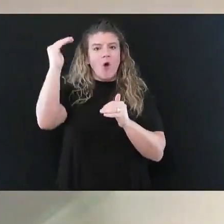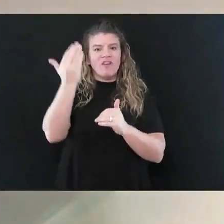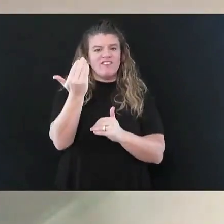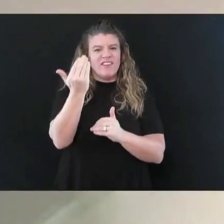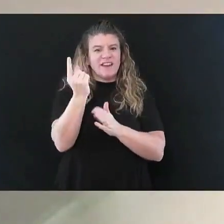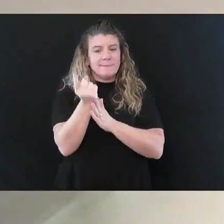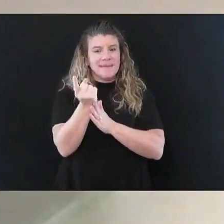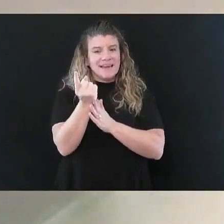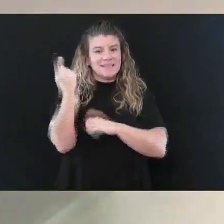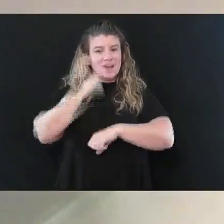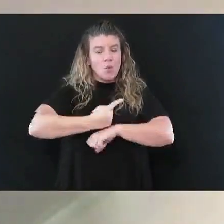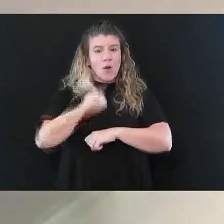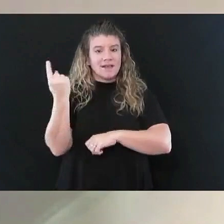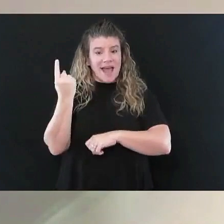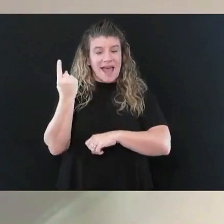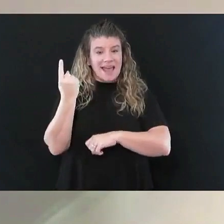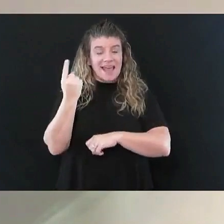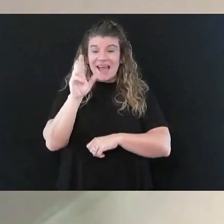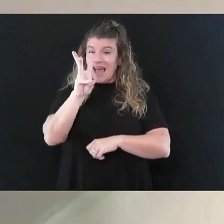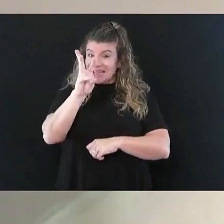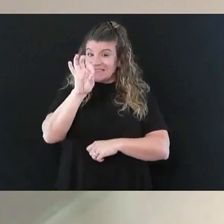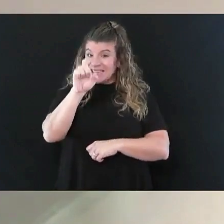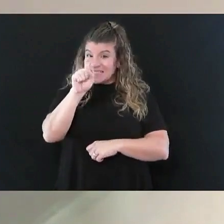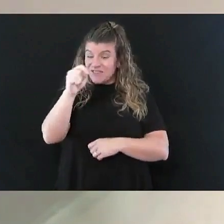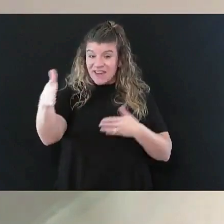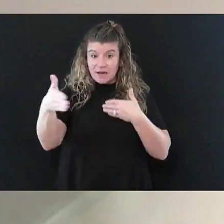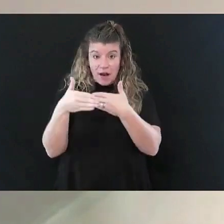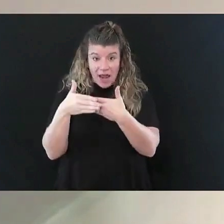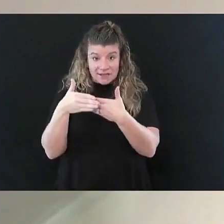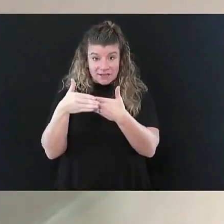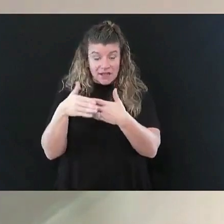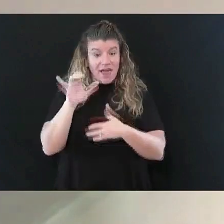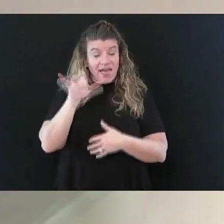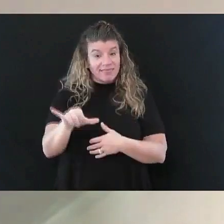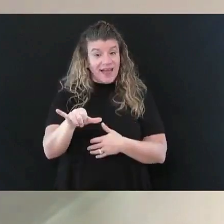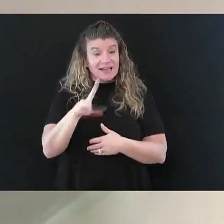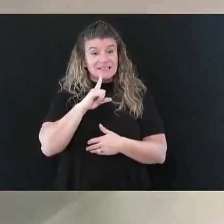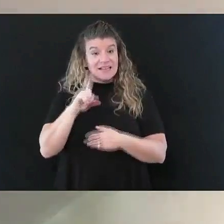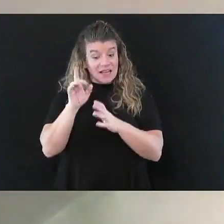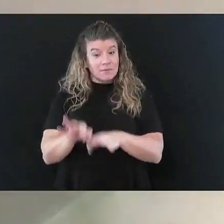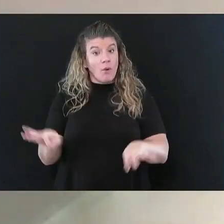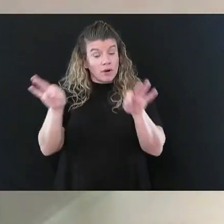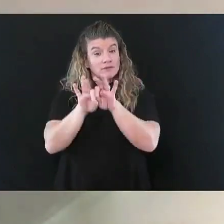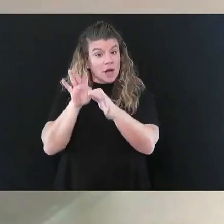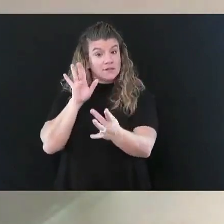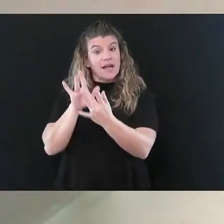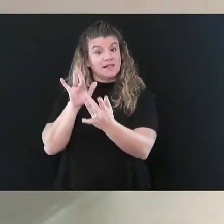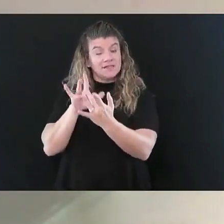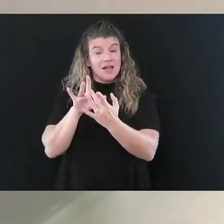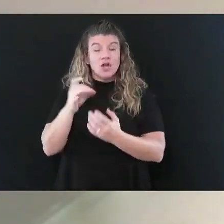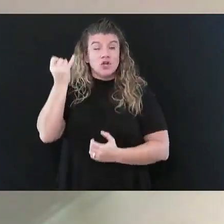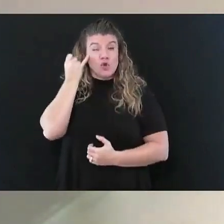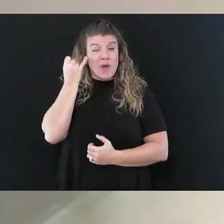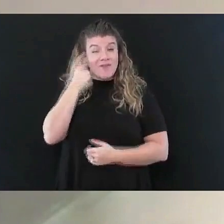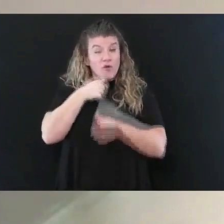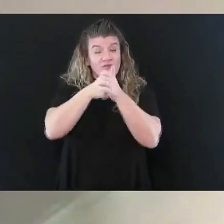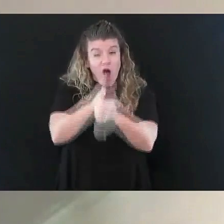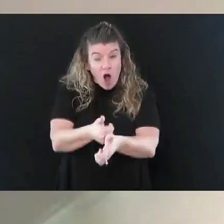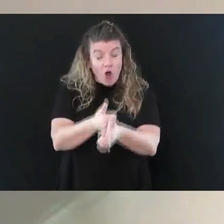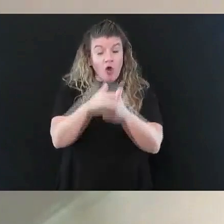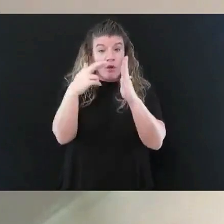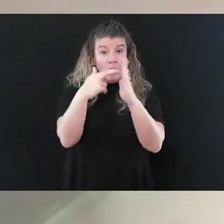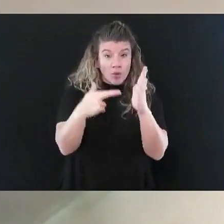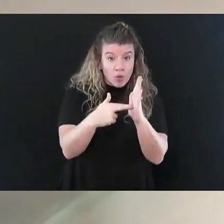24-hour period of time at 6 feet or less. So that is a significant contact. So if we do those things and